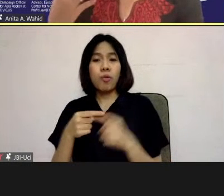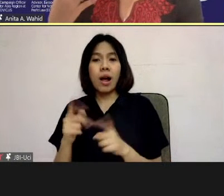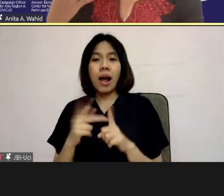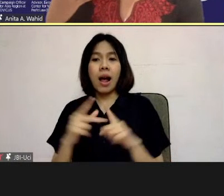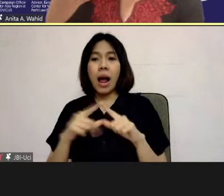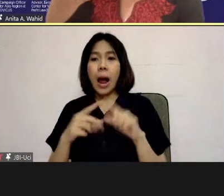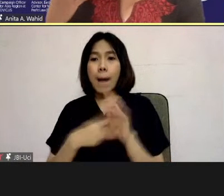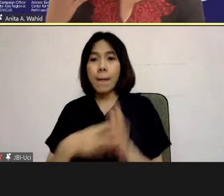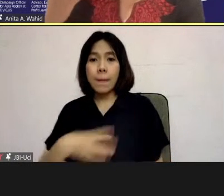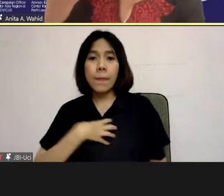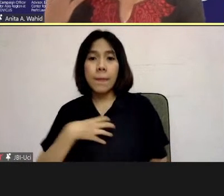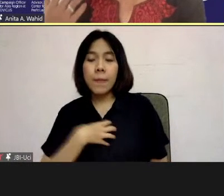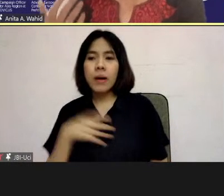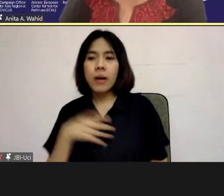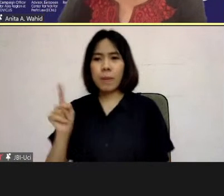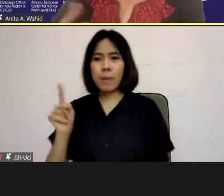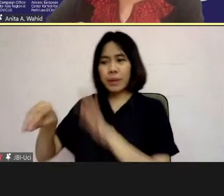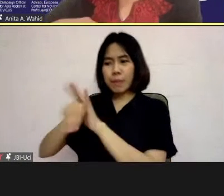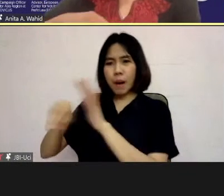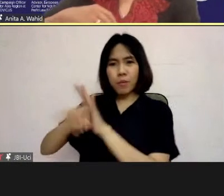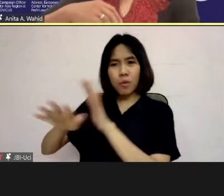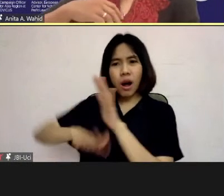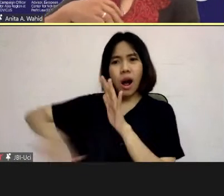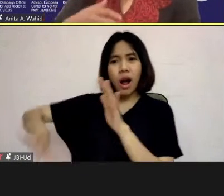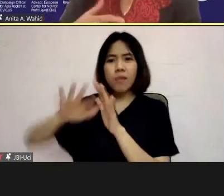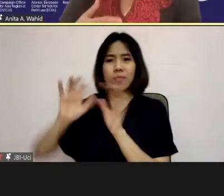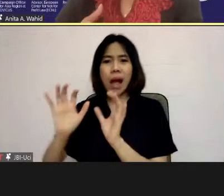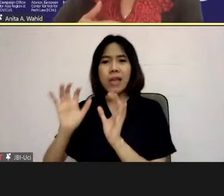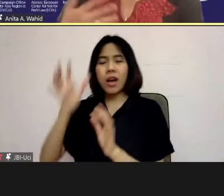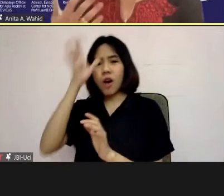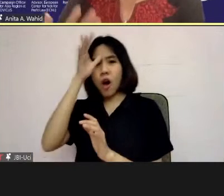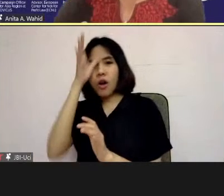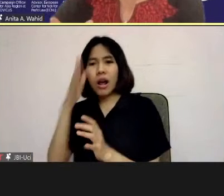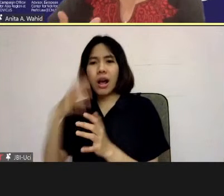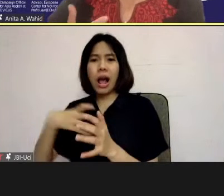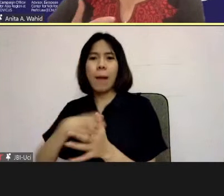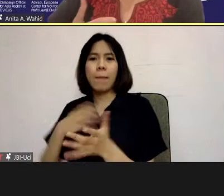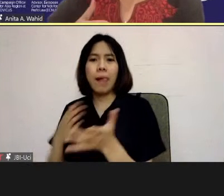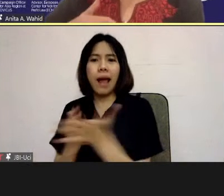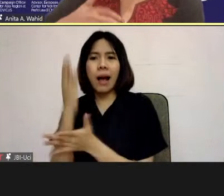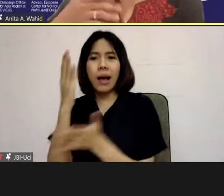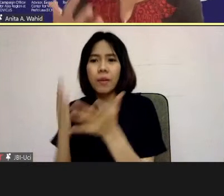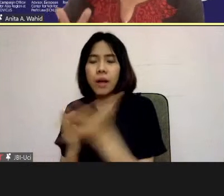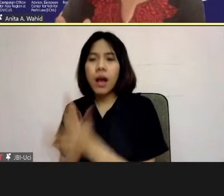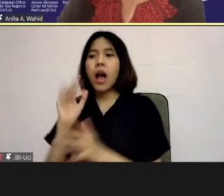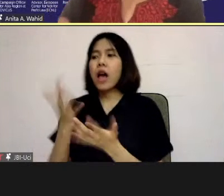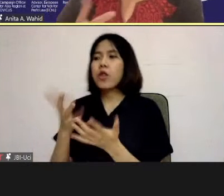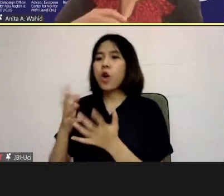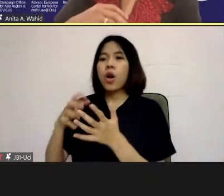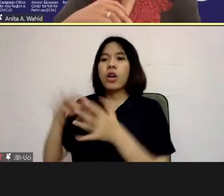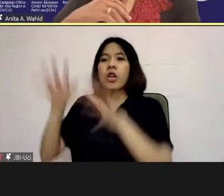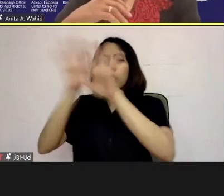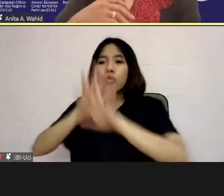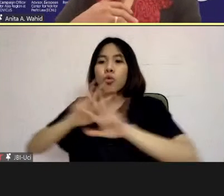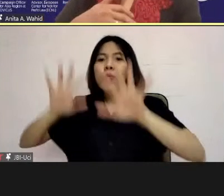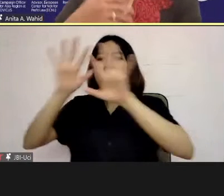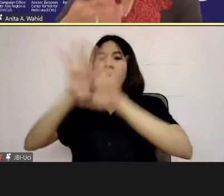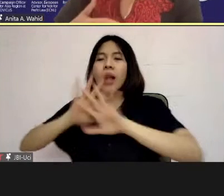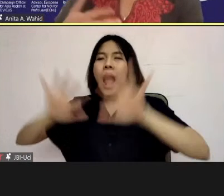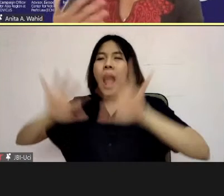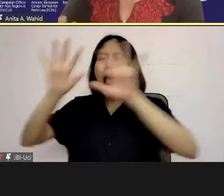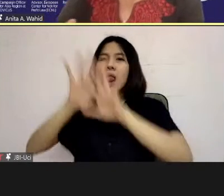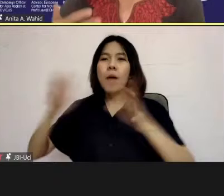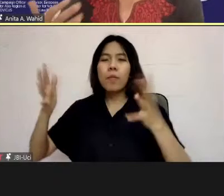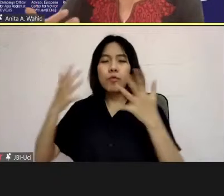rights, Ginekala, how the violation of the human rights happening in Papua or the shrinking or the narrowing of those